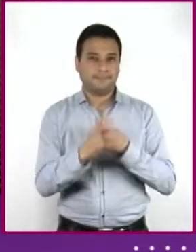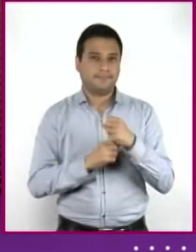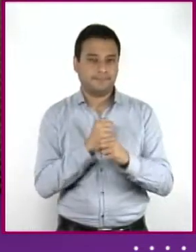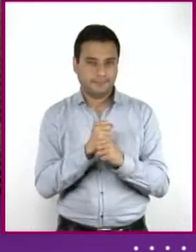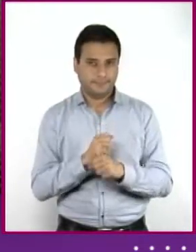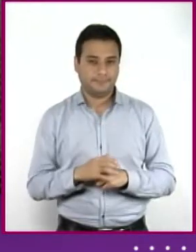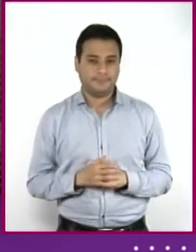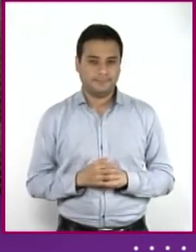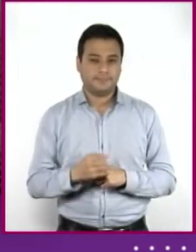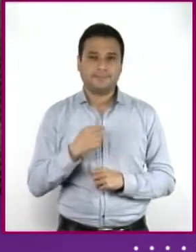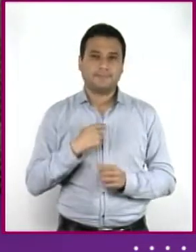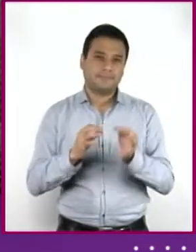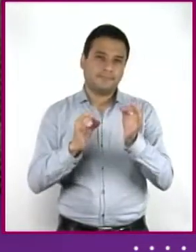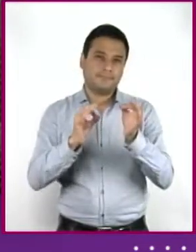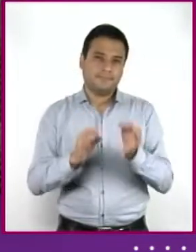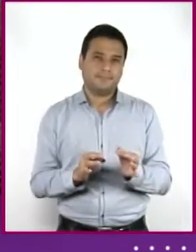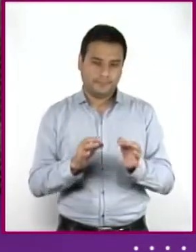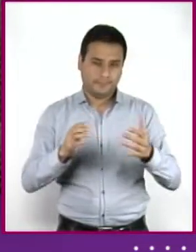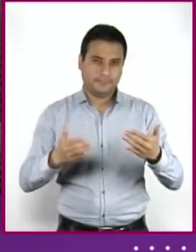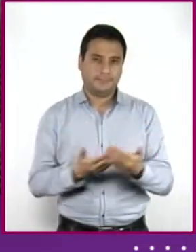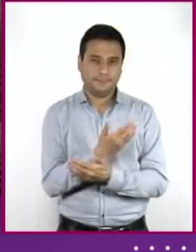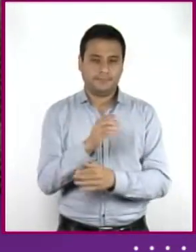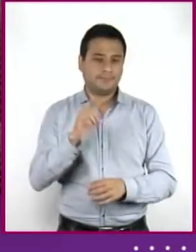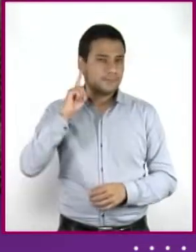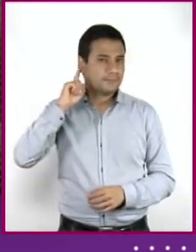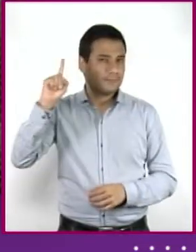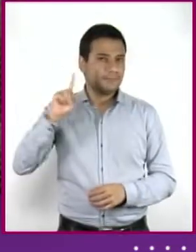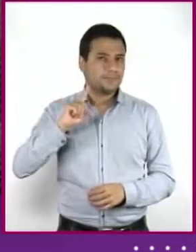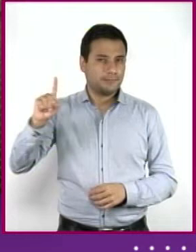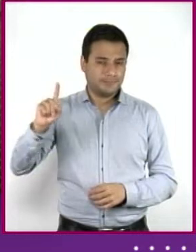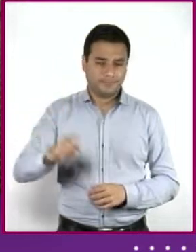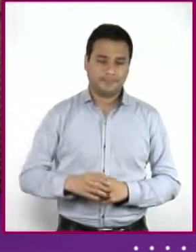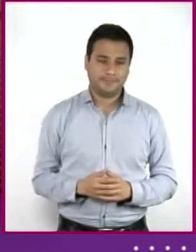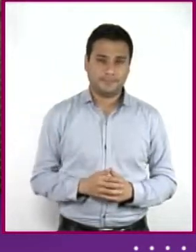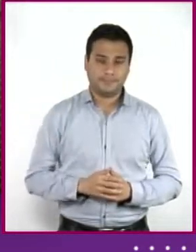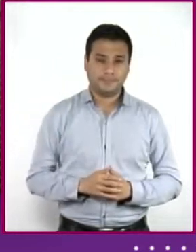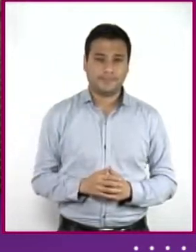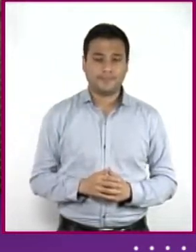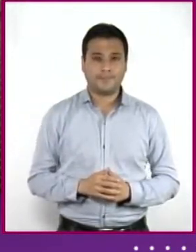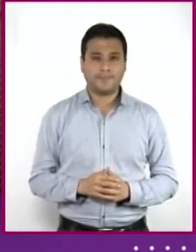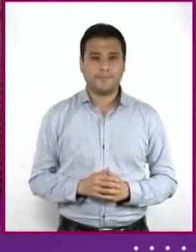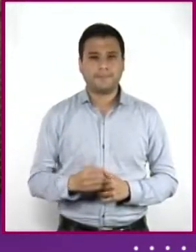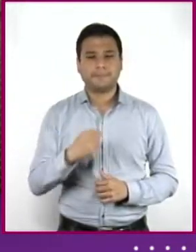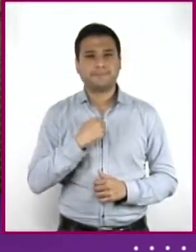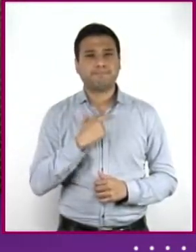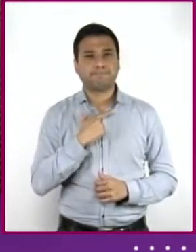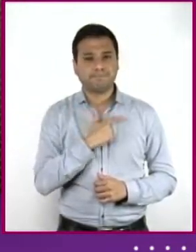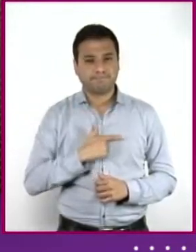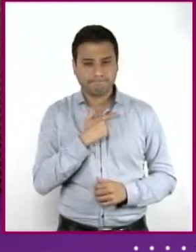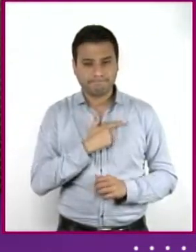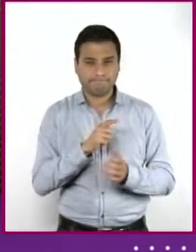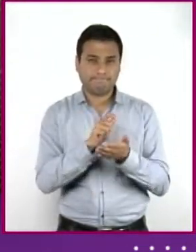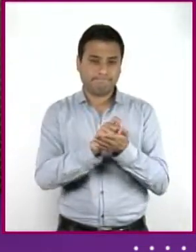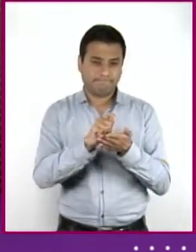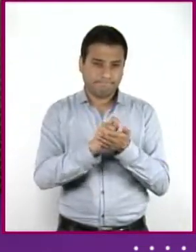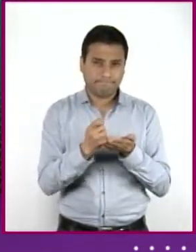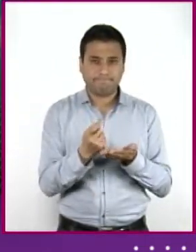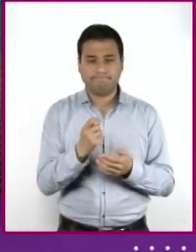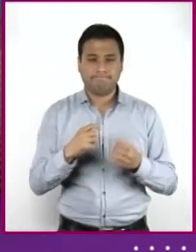old. I'm from a small town in Zacatecas called Charco Blanco. I like to write and play music.